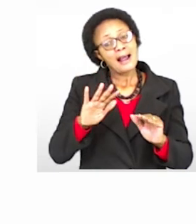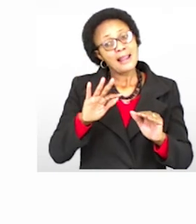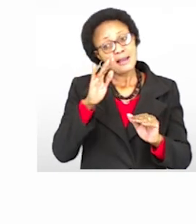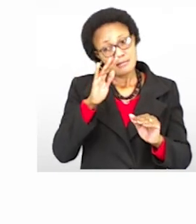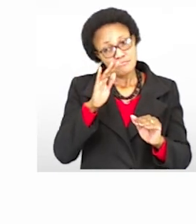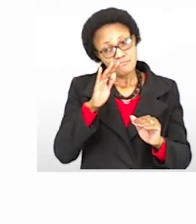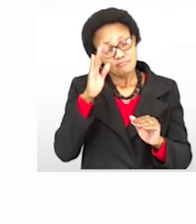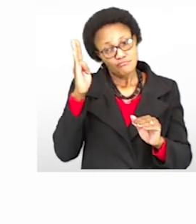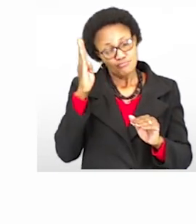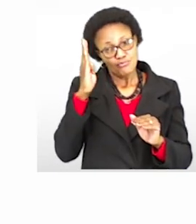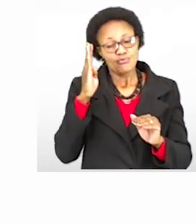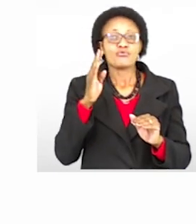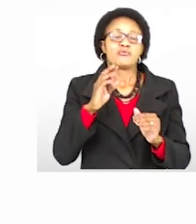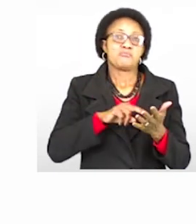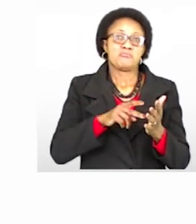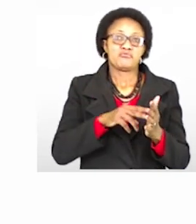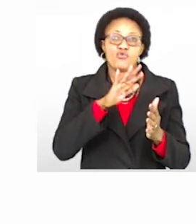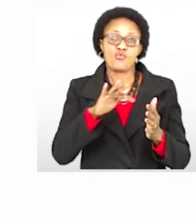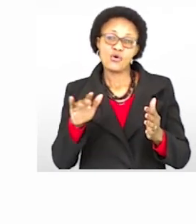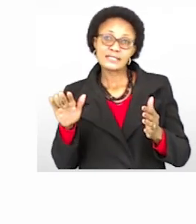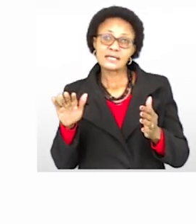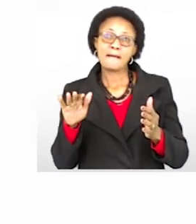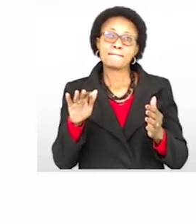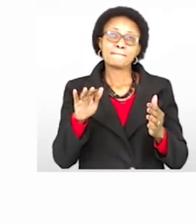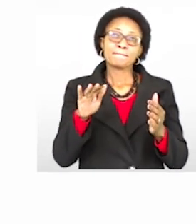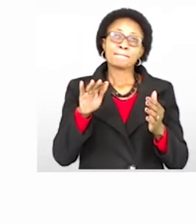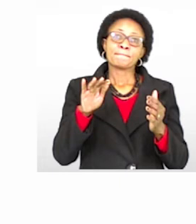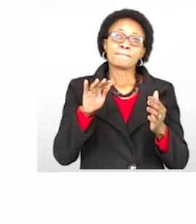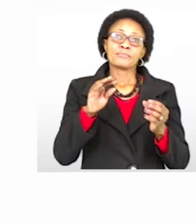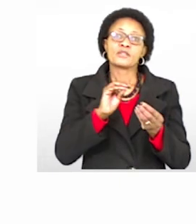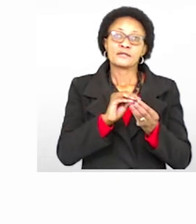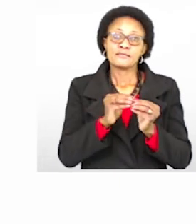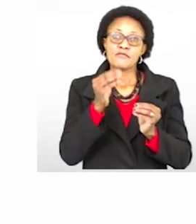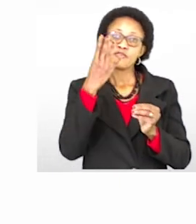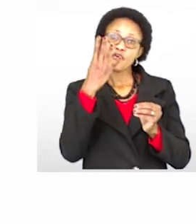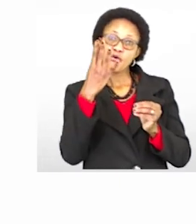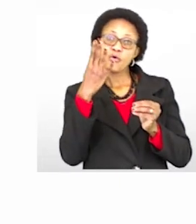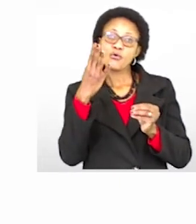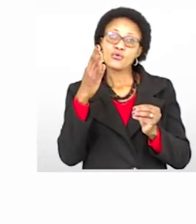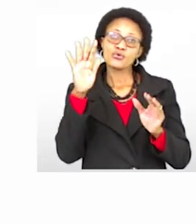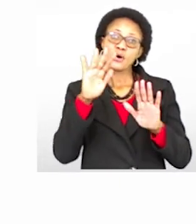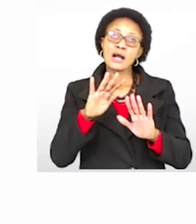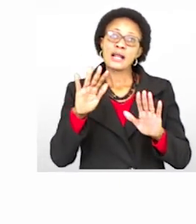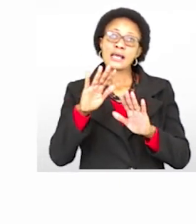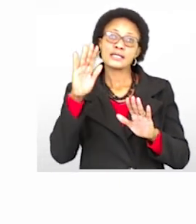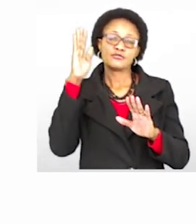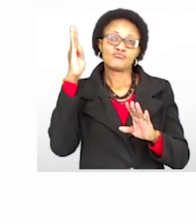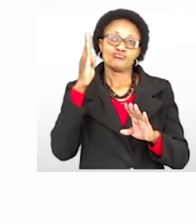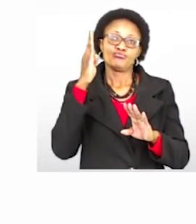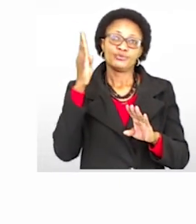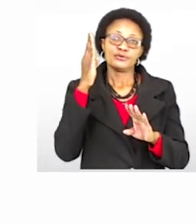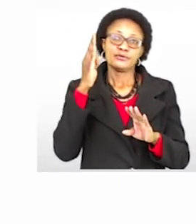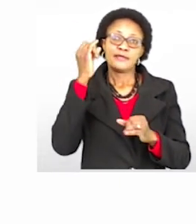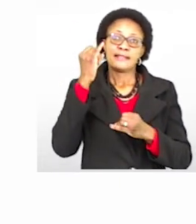So make sure you color the hose blue, and that is the number 4. The last color that you're going to